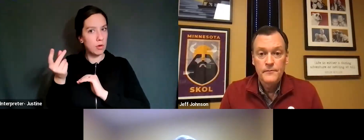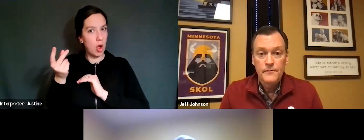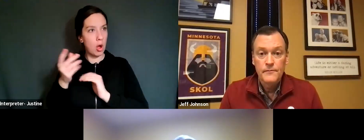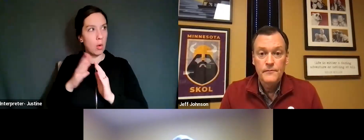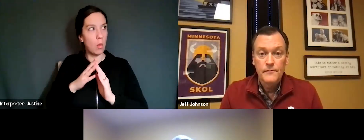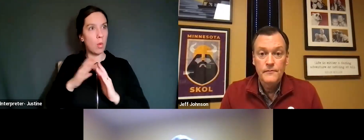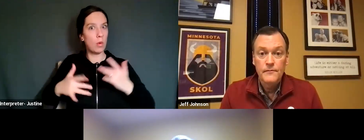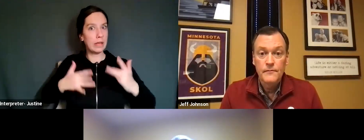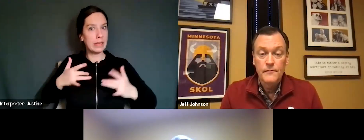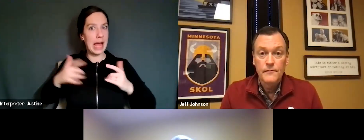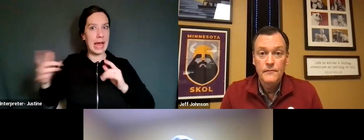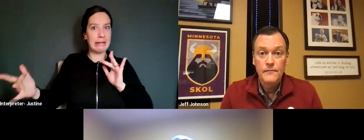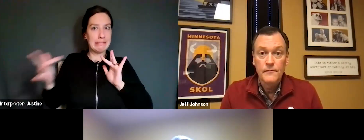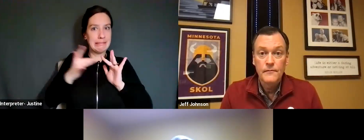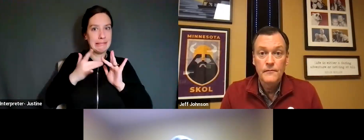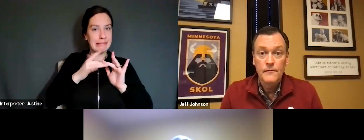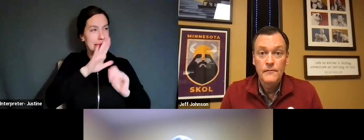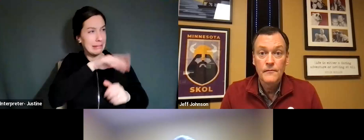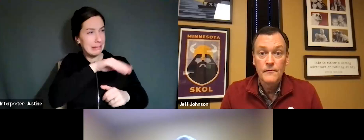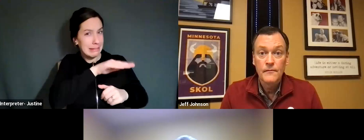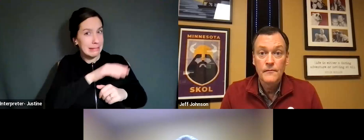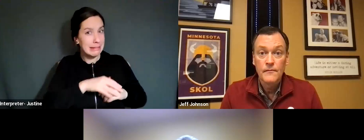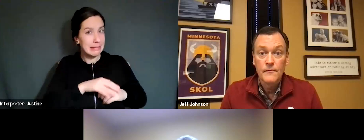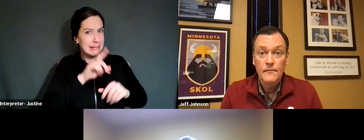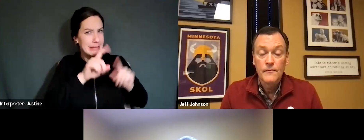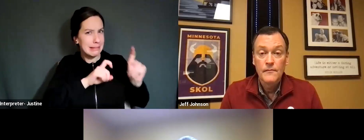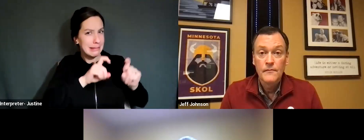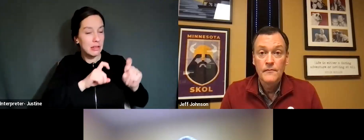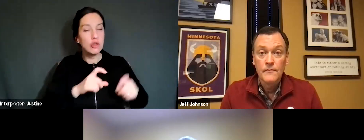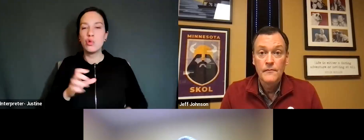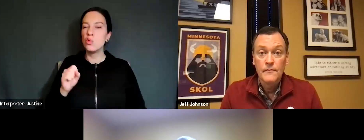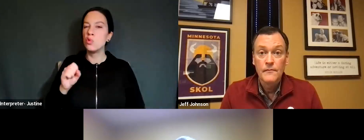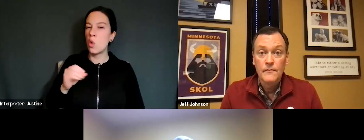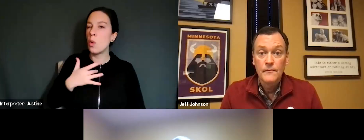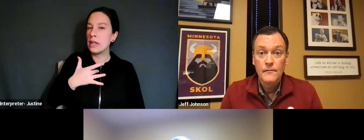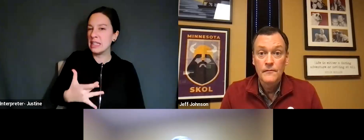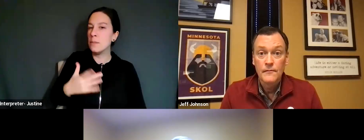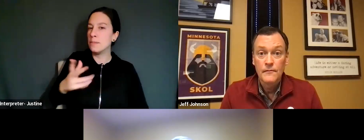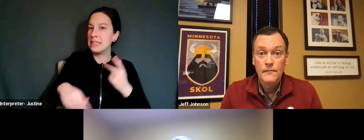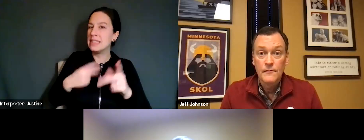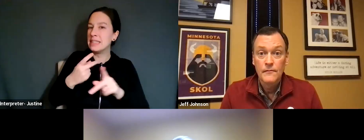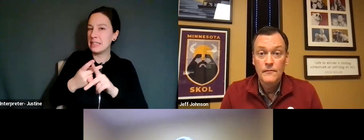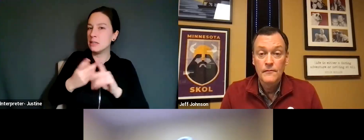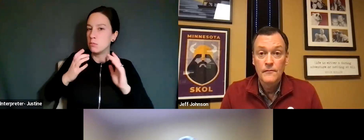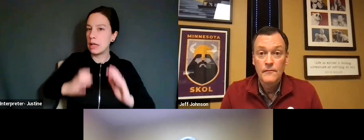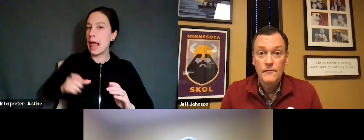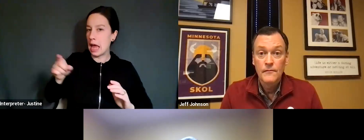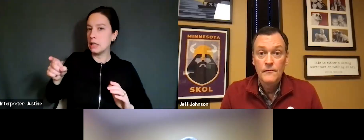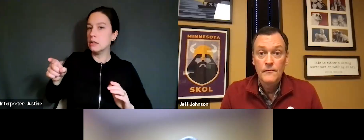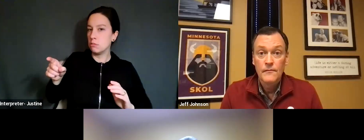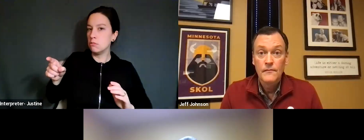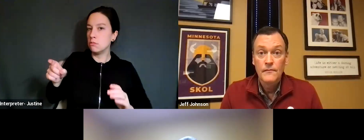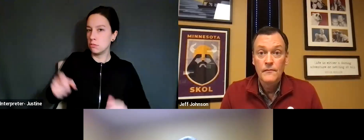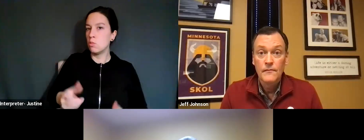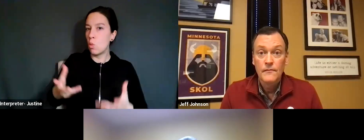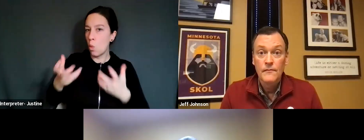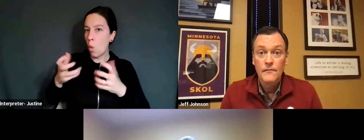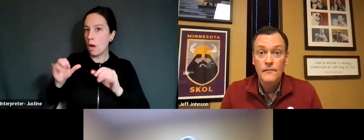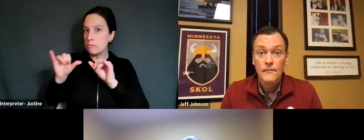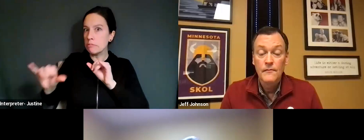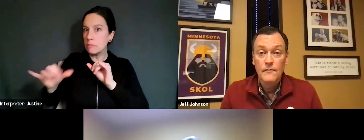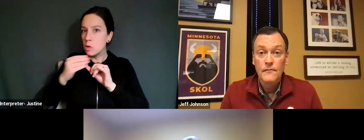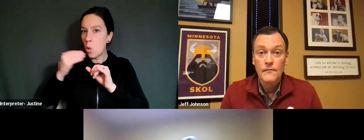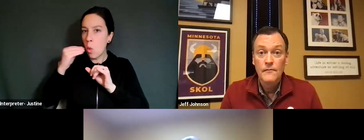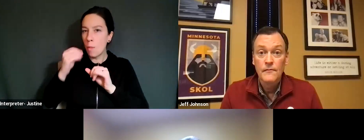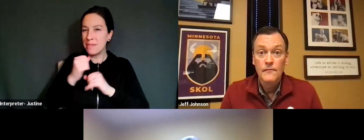see if they were a fit for that. So I think that's typically going to be the type of client that looks for that.